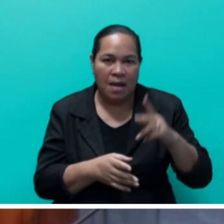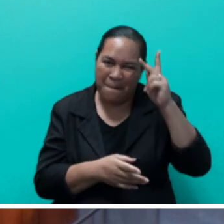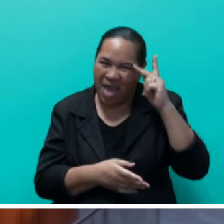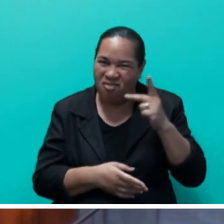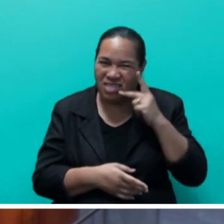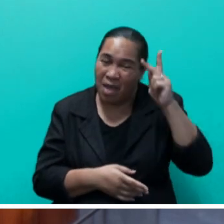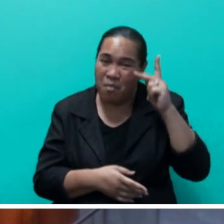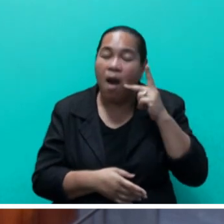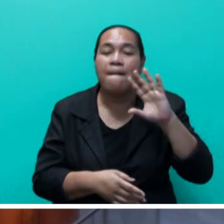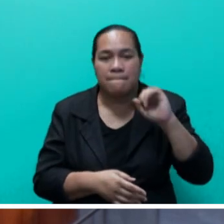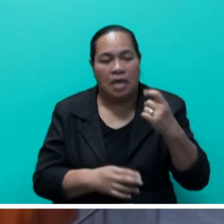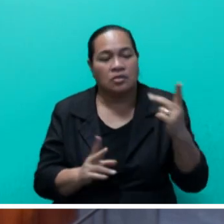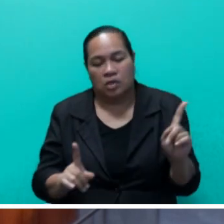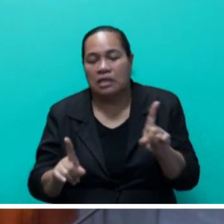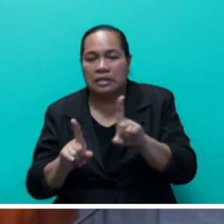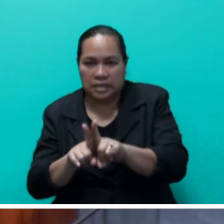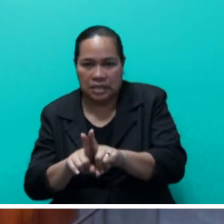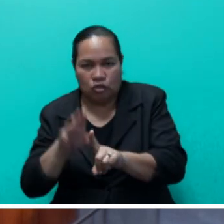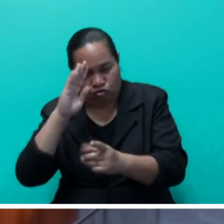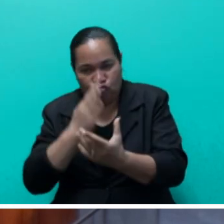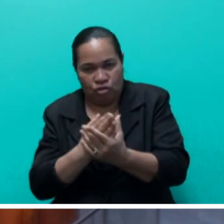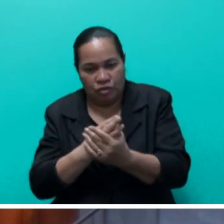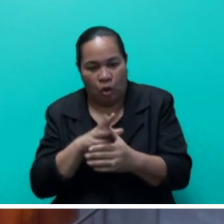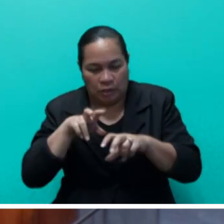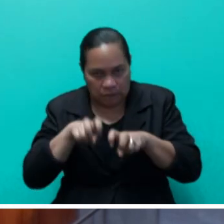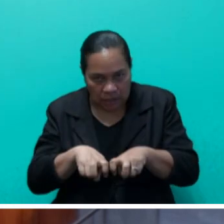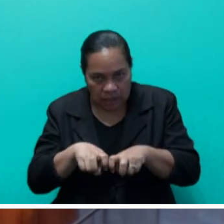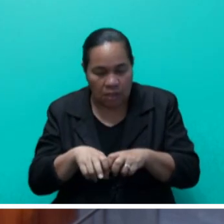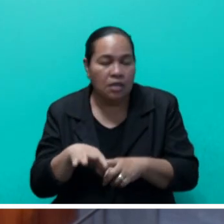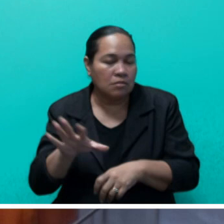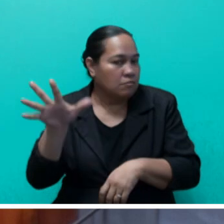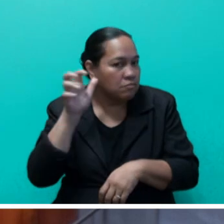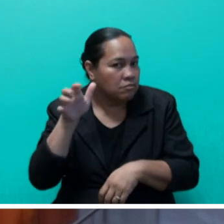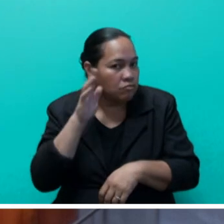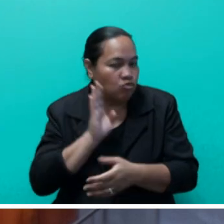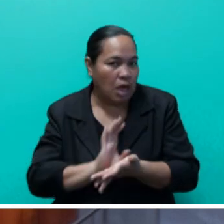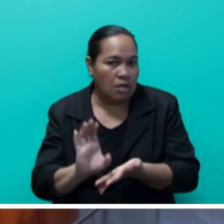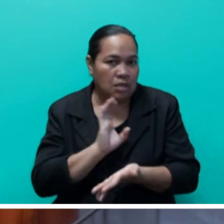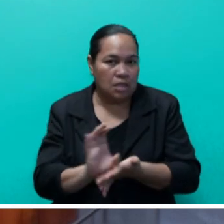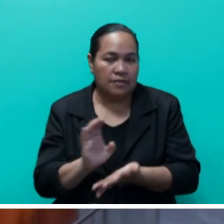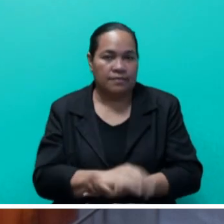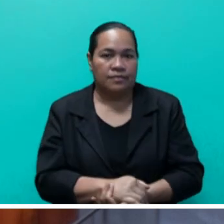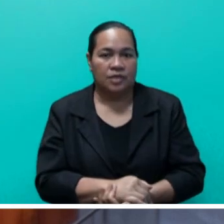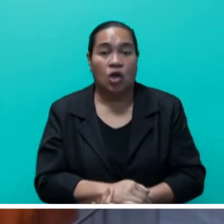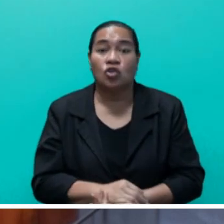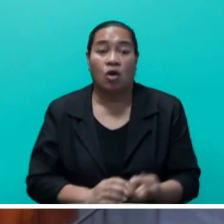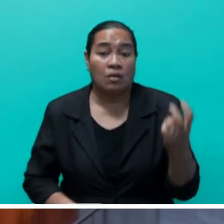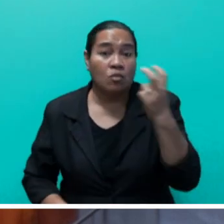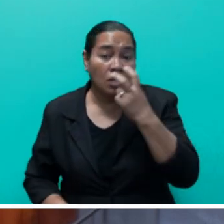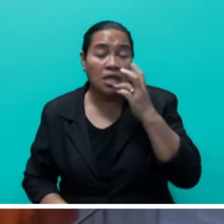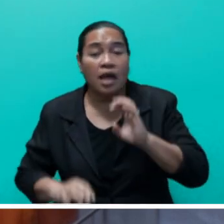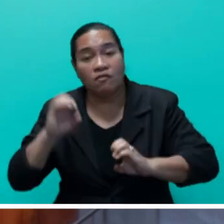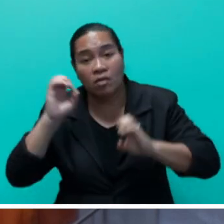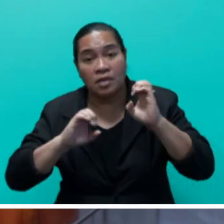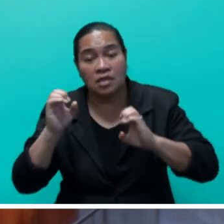The SEC, in collaboration with the district and divisions education officers, monitor and evaluate